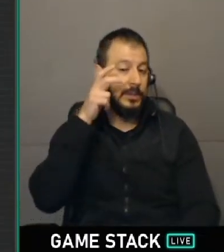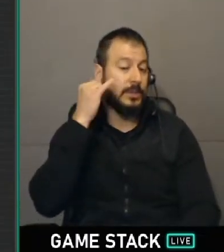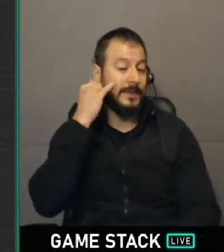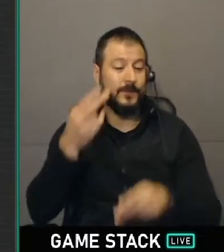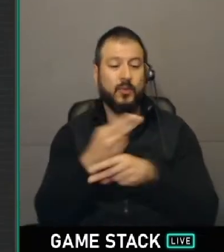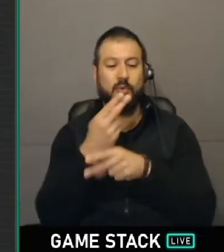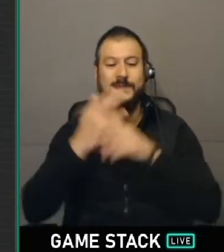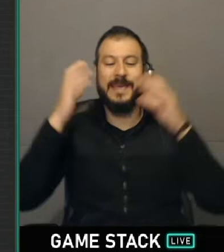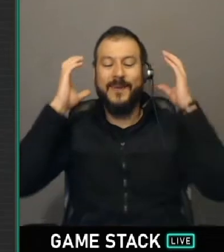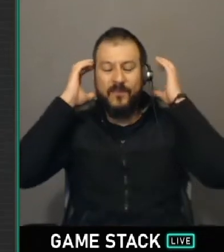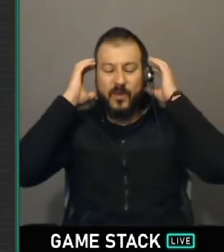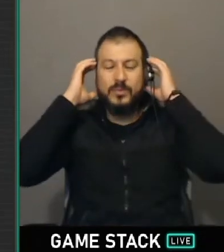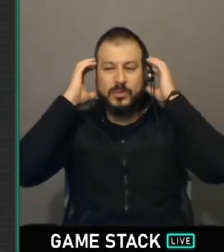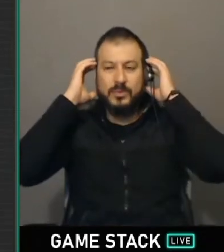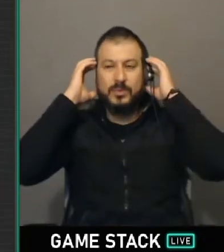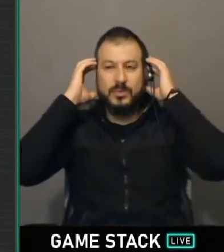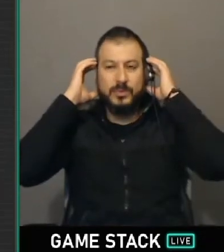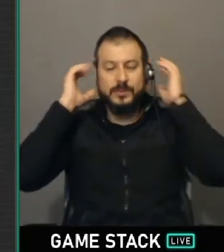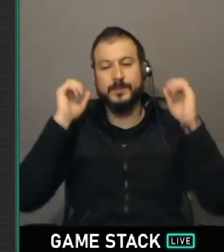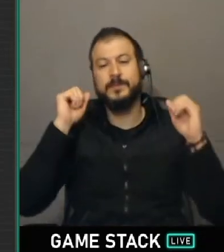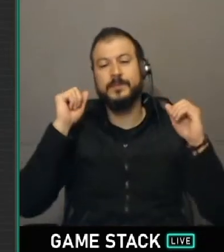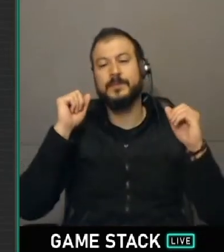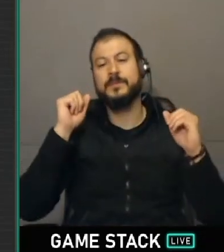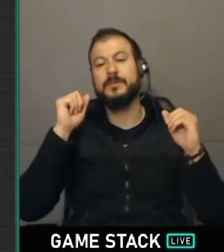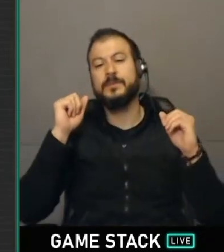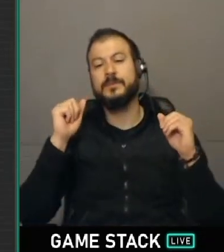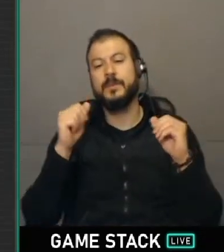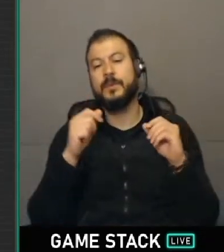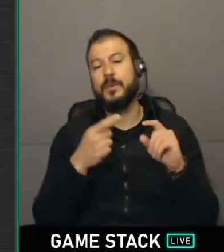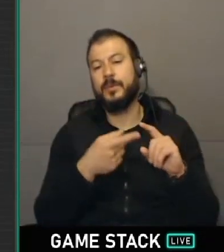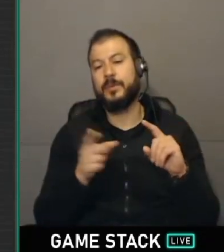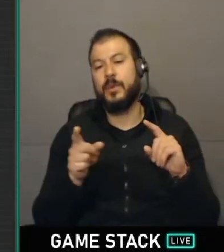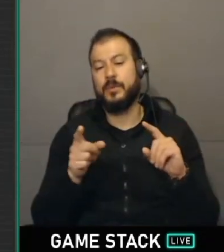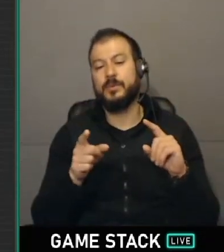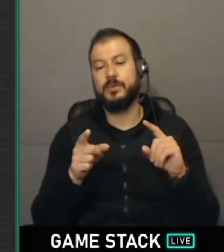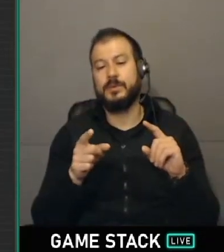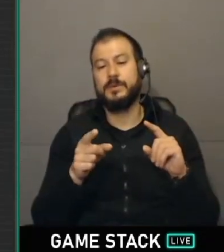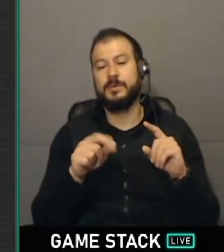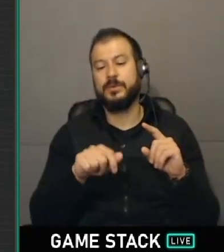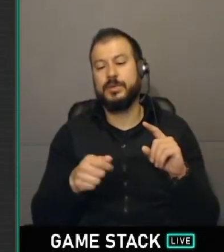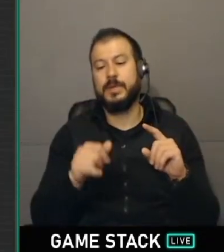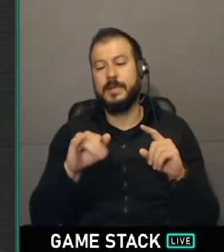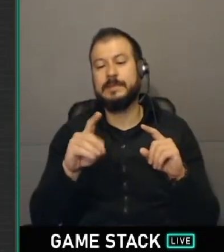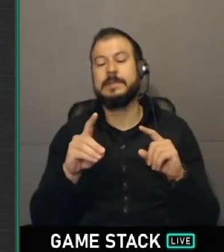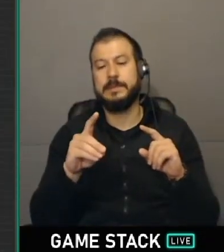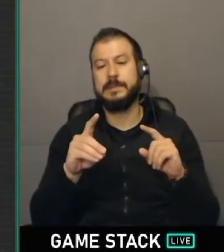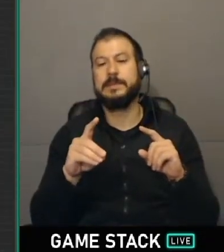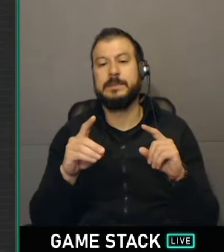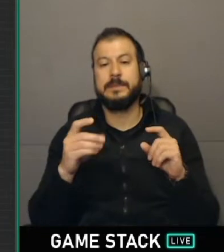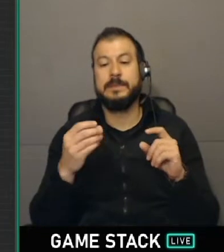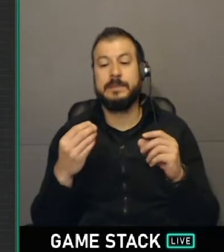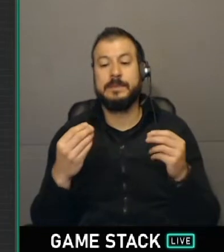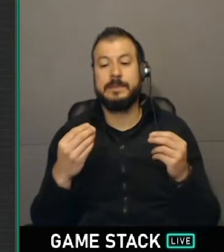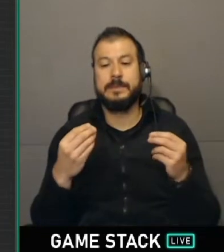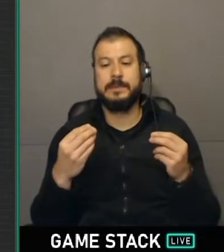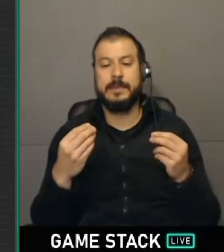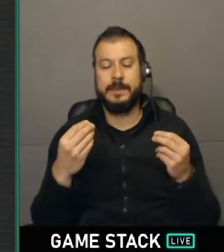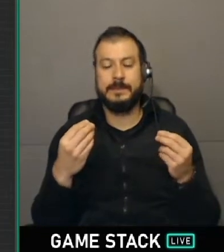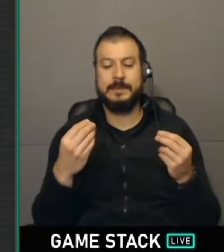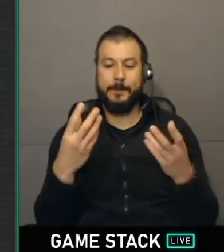headphones is those channel IDs, those speakers being